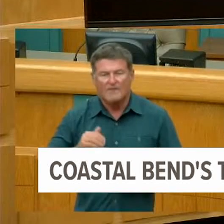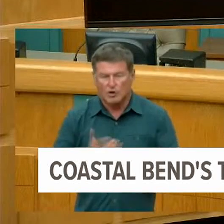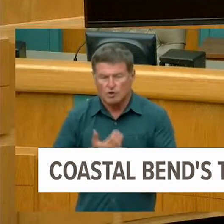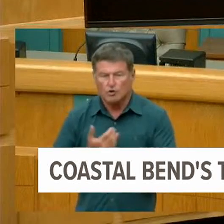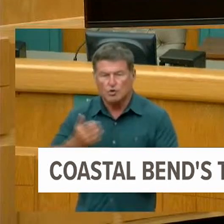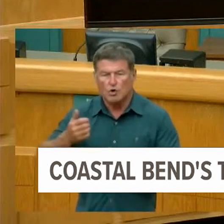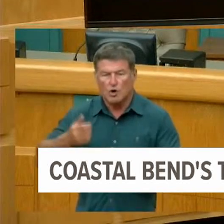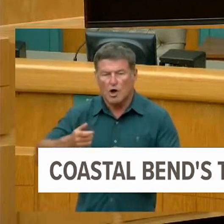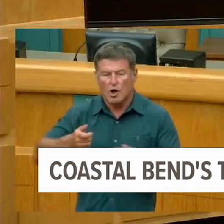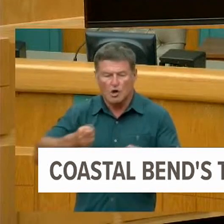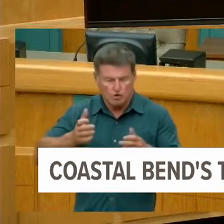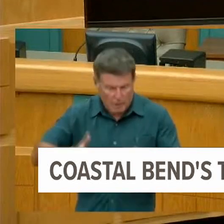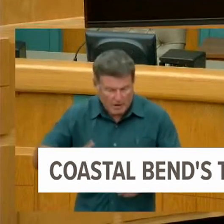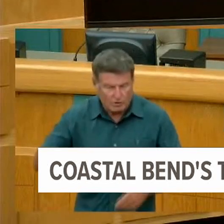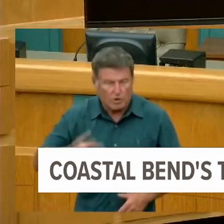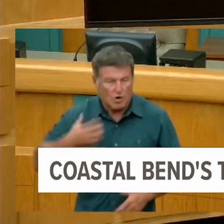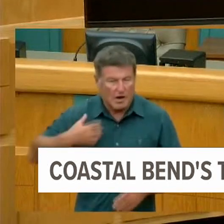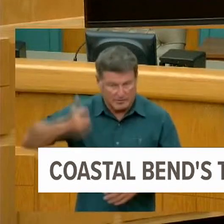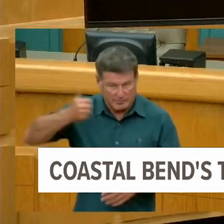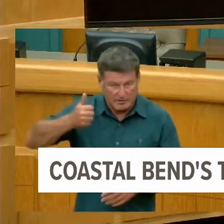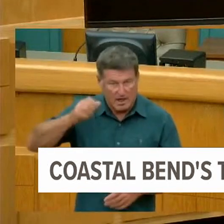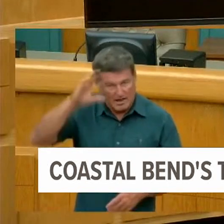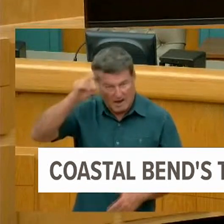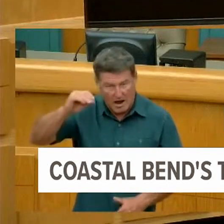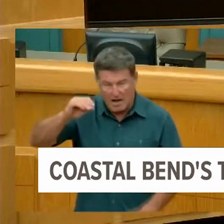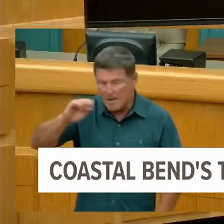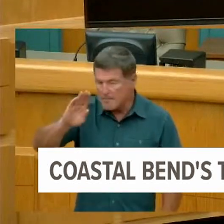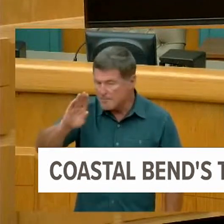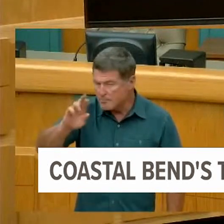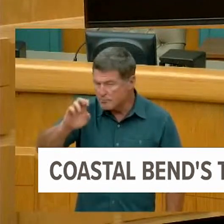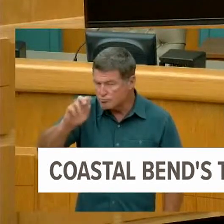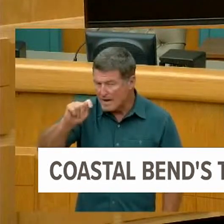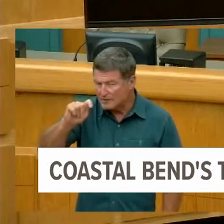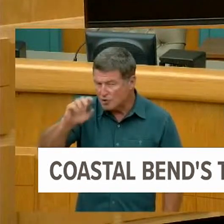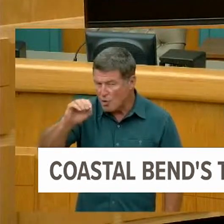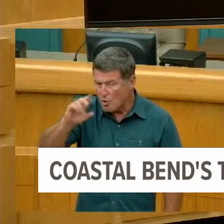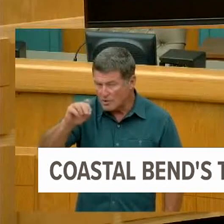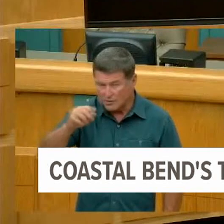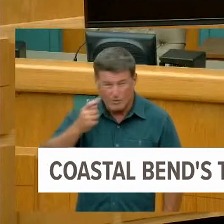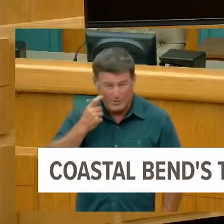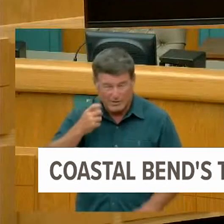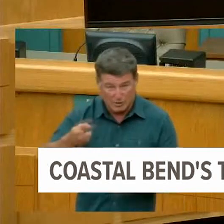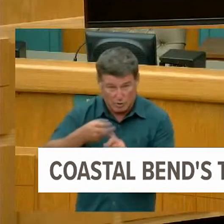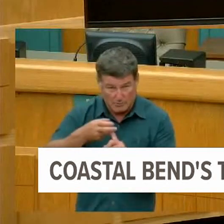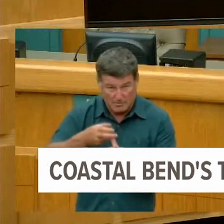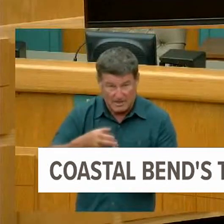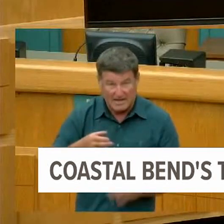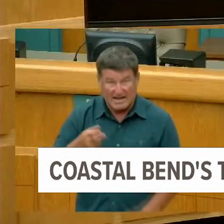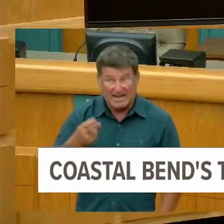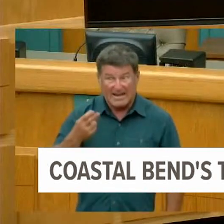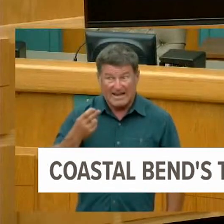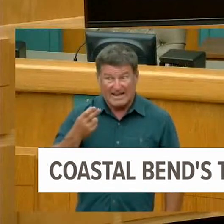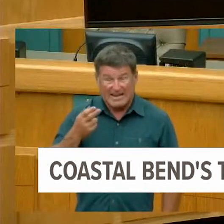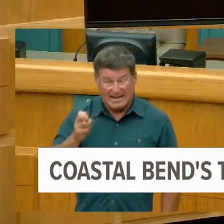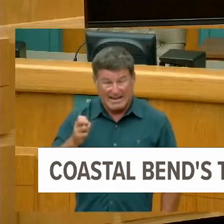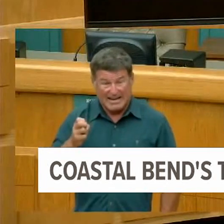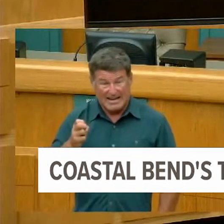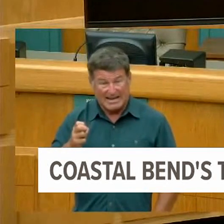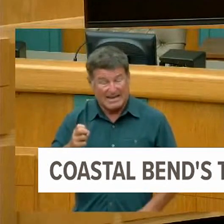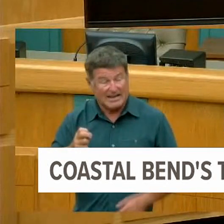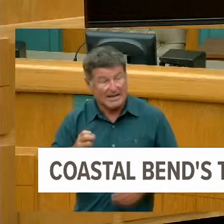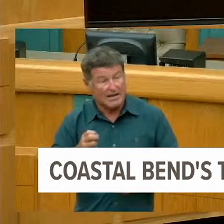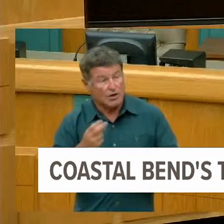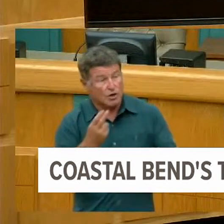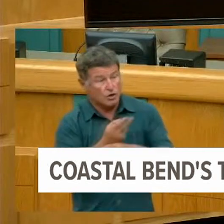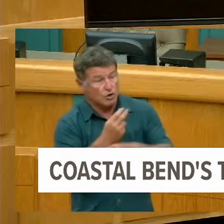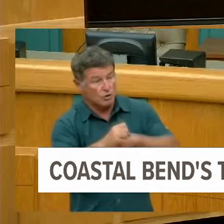Zanoni says those locations were told to remove the ads back in June. The city has since learned that was never done. Staff has